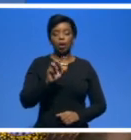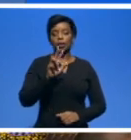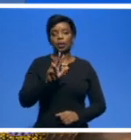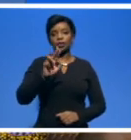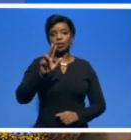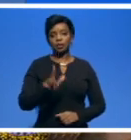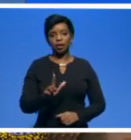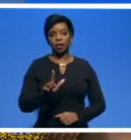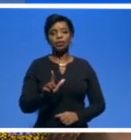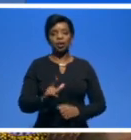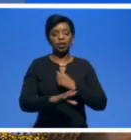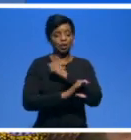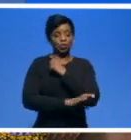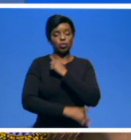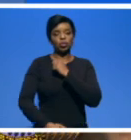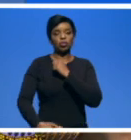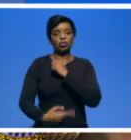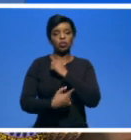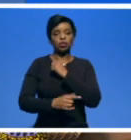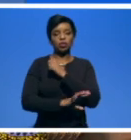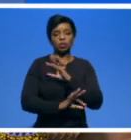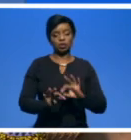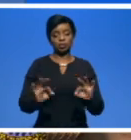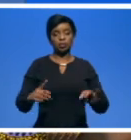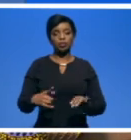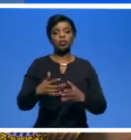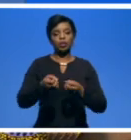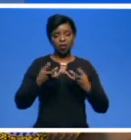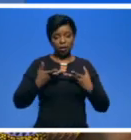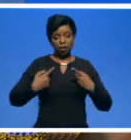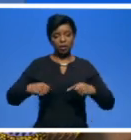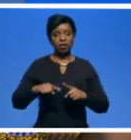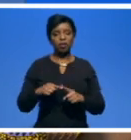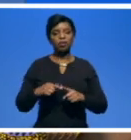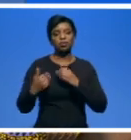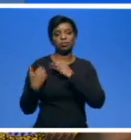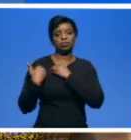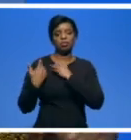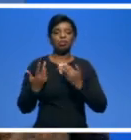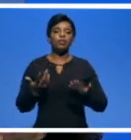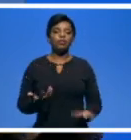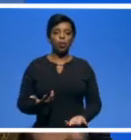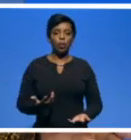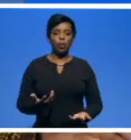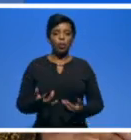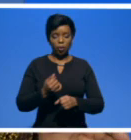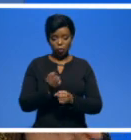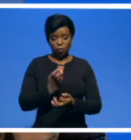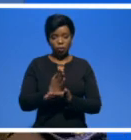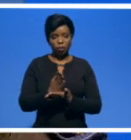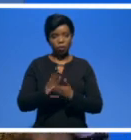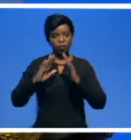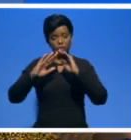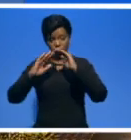187 o re fa taelo re le commissioner ya tekatekanyo ya bong ya gore re tshireletse le